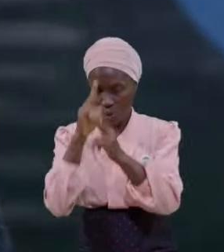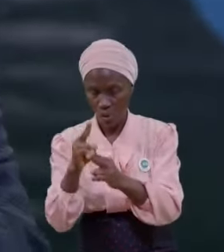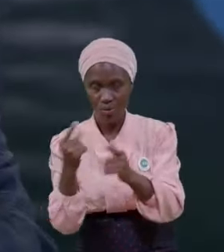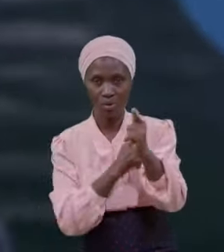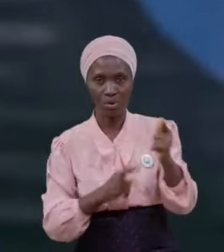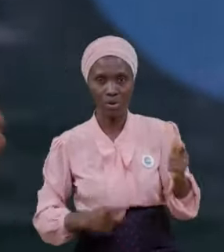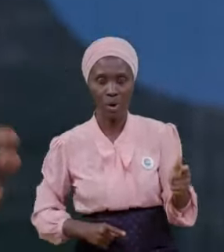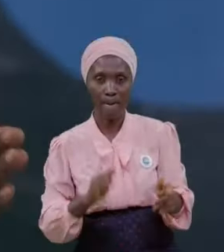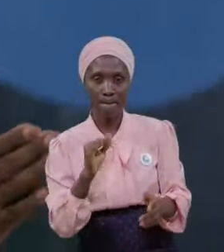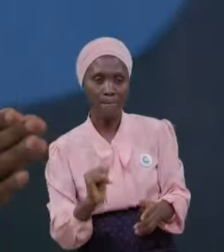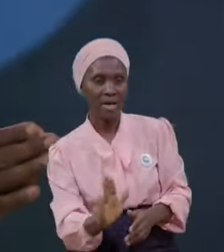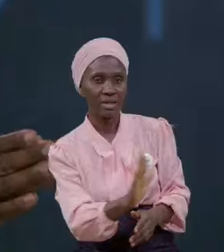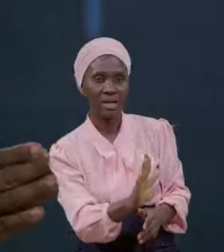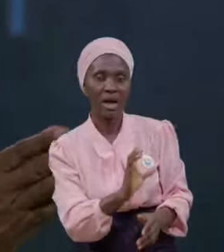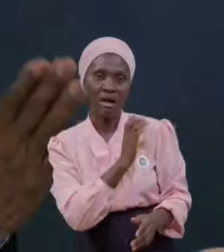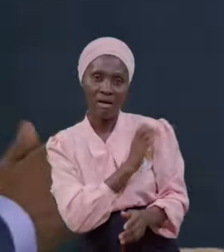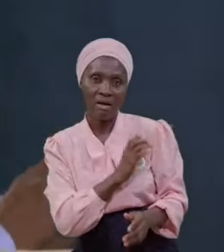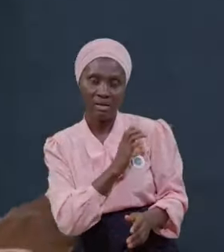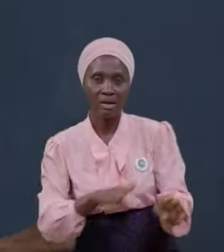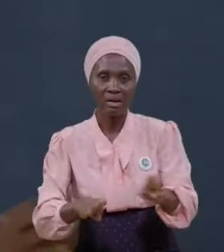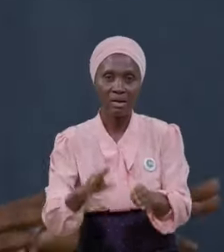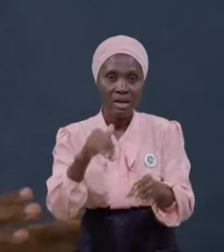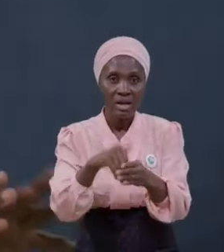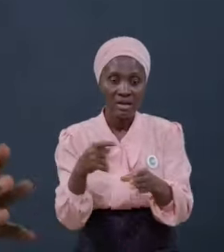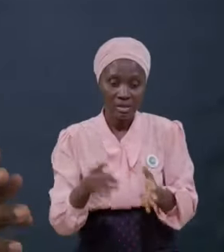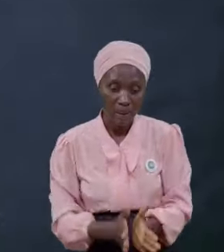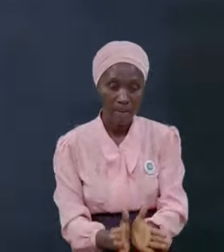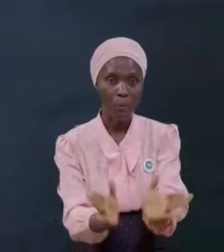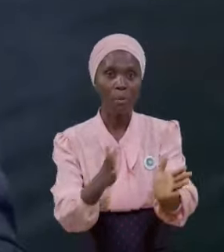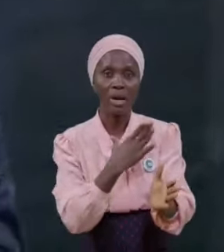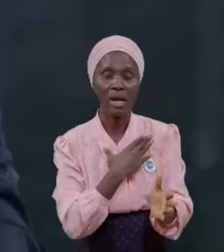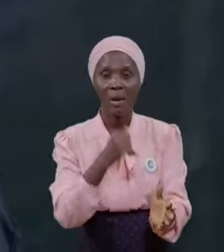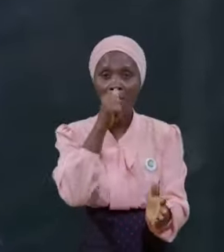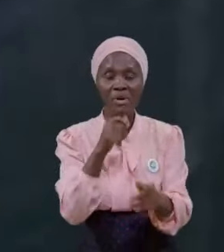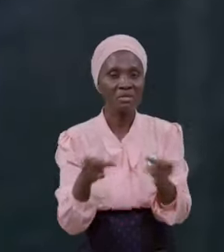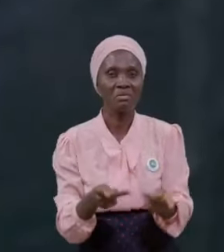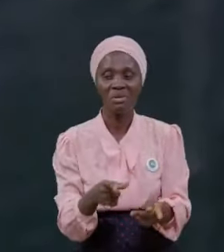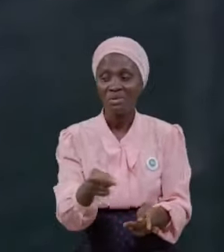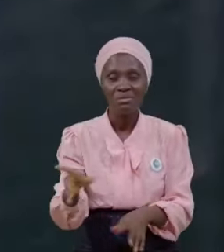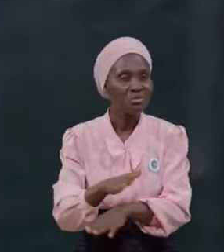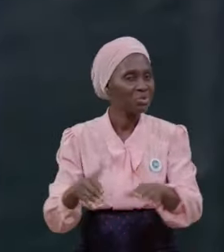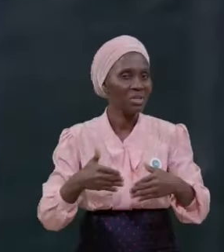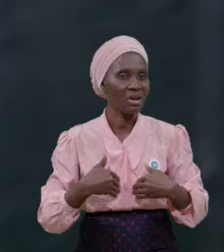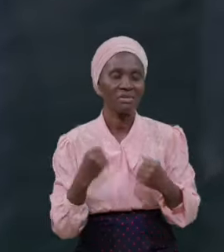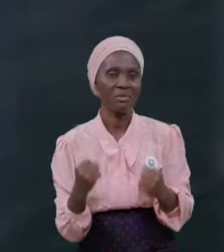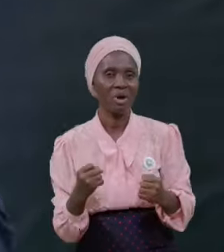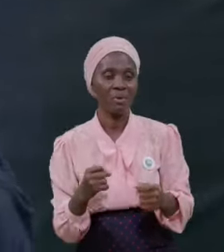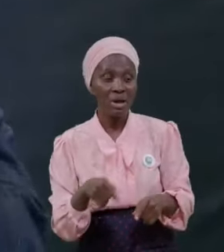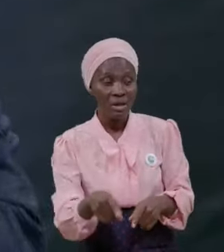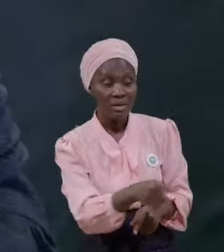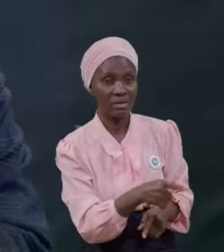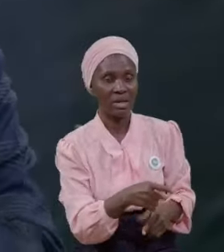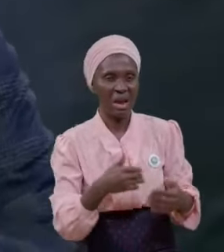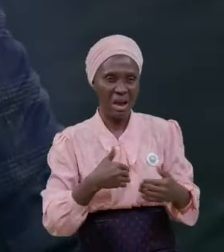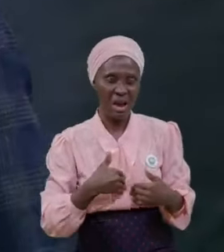not have that power. They have a form of godliness, but they deny the power thereof.